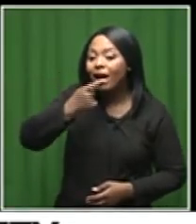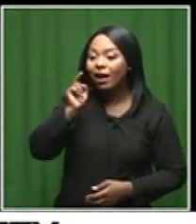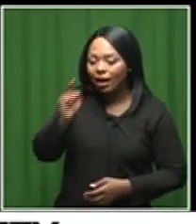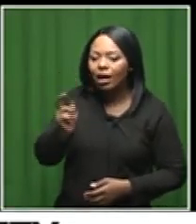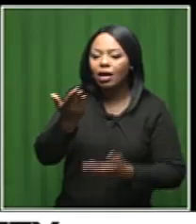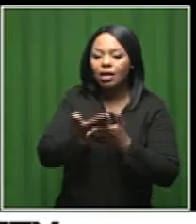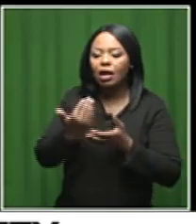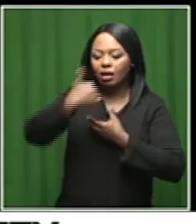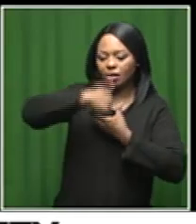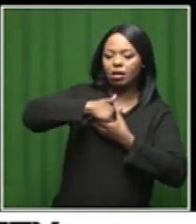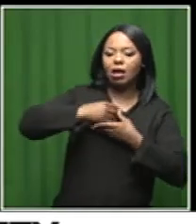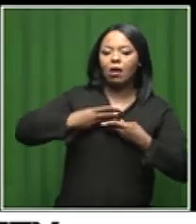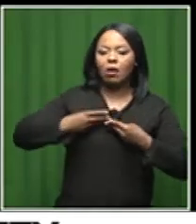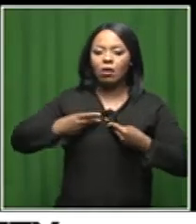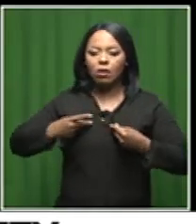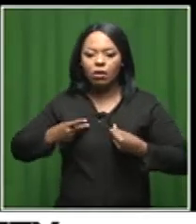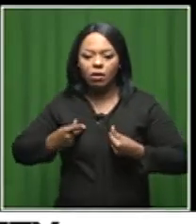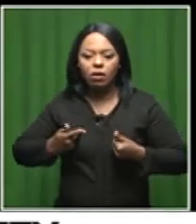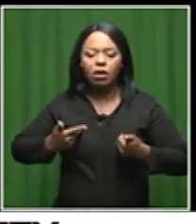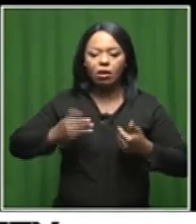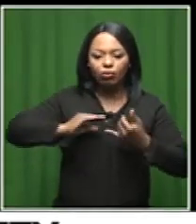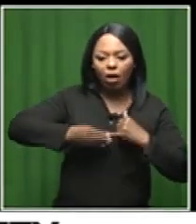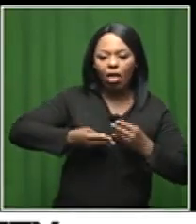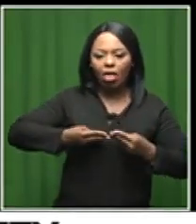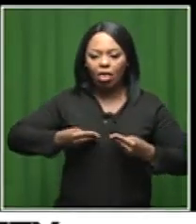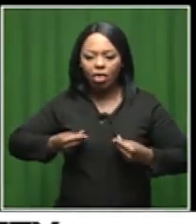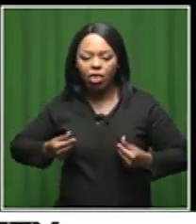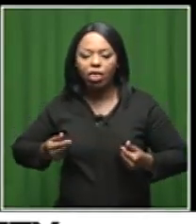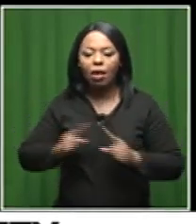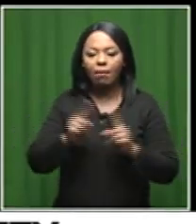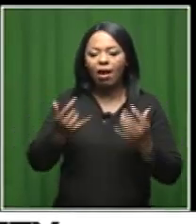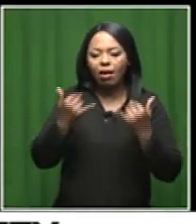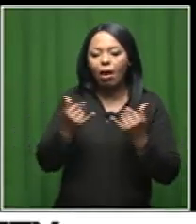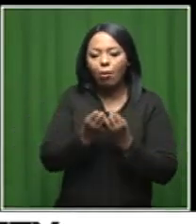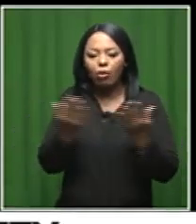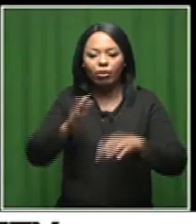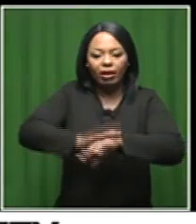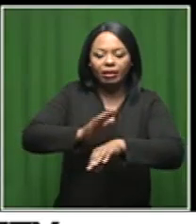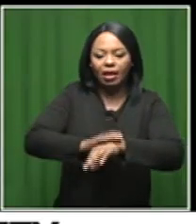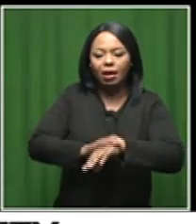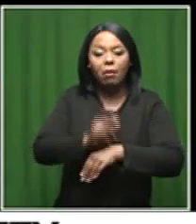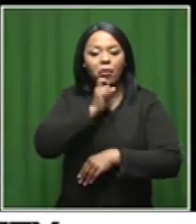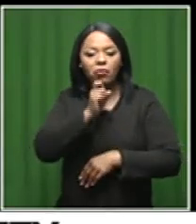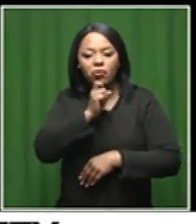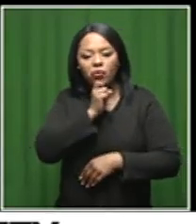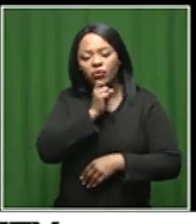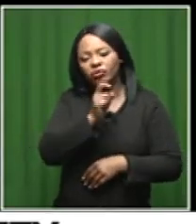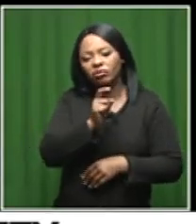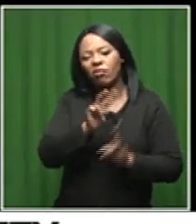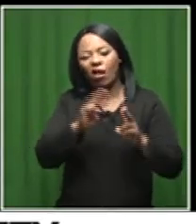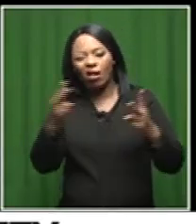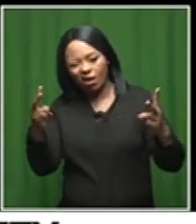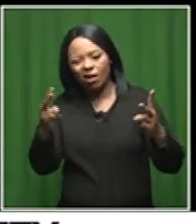problem. And basically, we don't use transplantation in these patients except